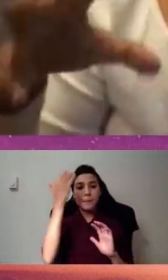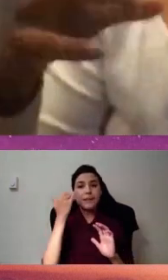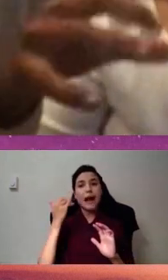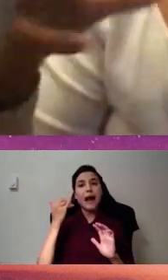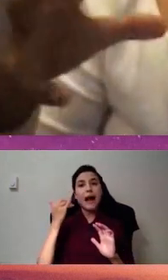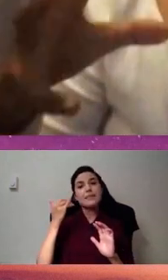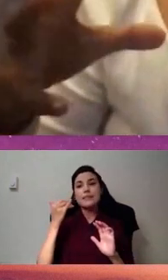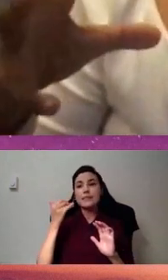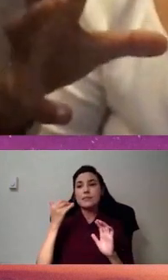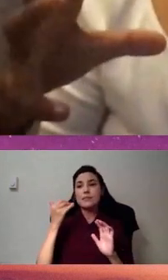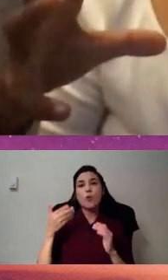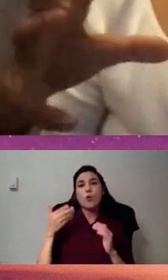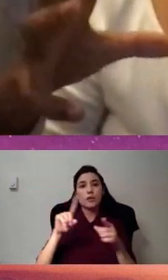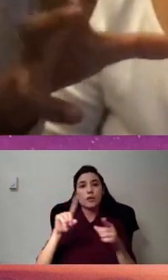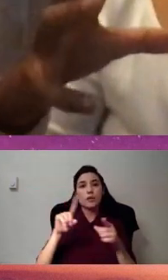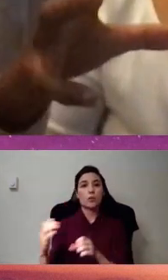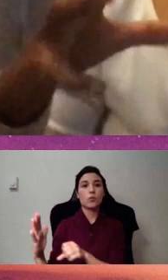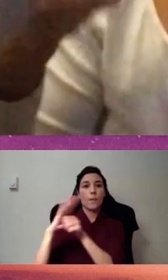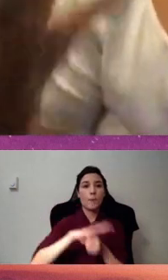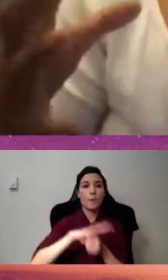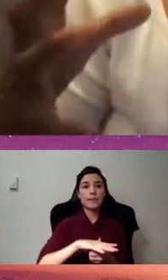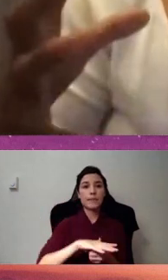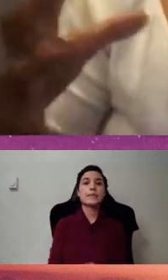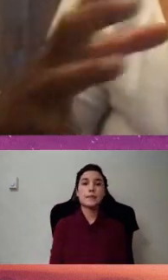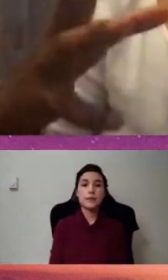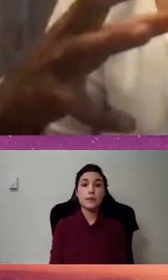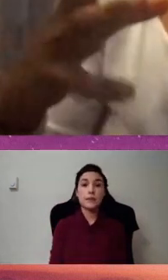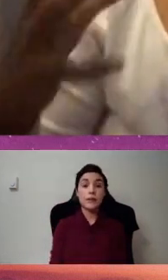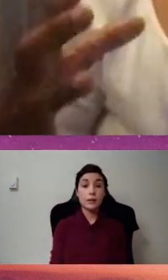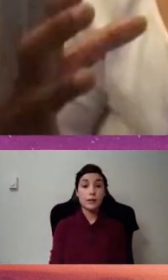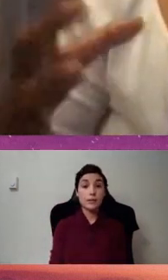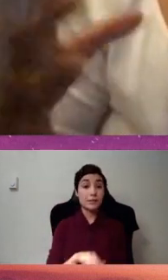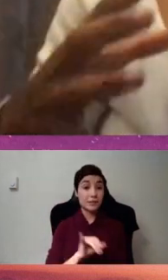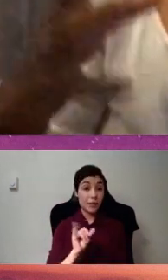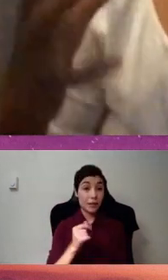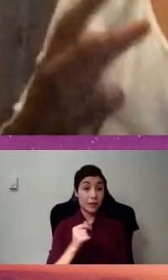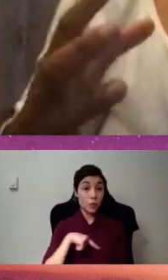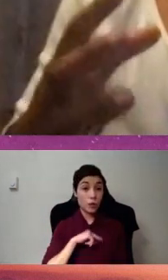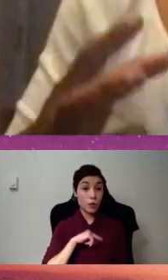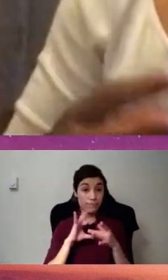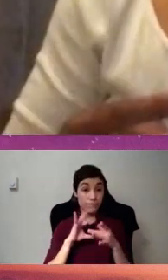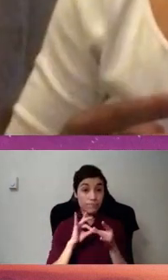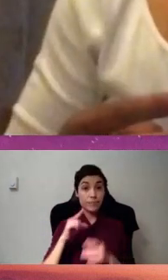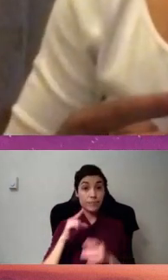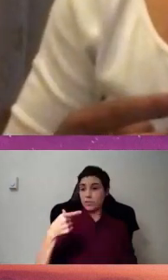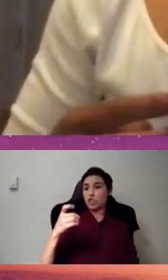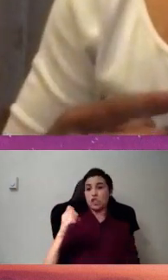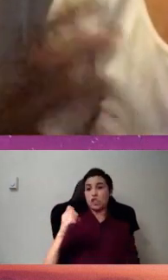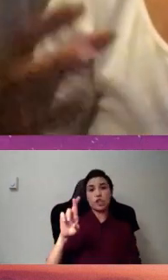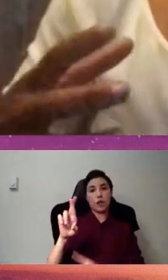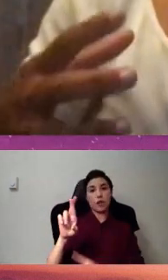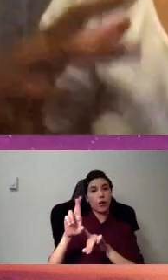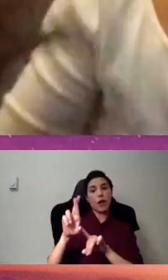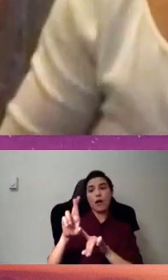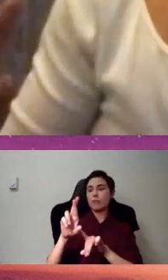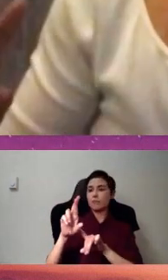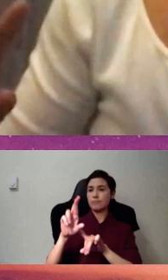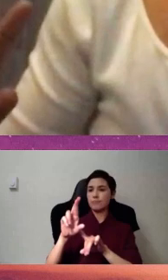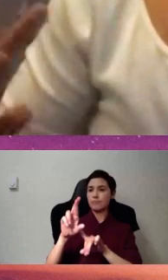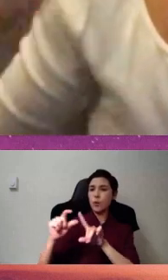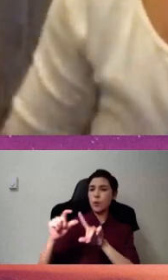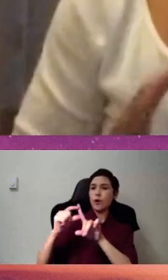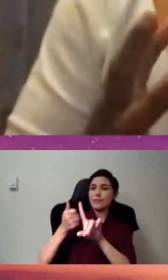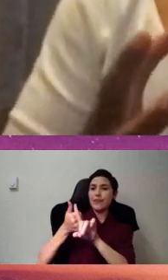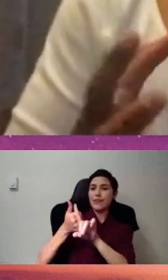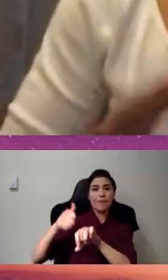before, gender, like this word that we're saying, gender it's in English. It's a colonial language, it's a colonial word. And with